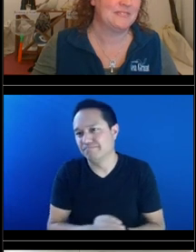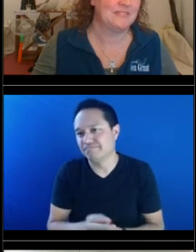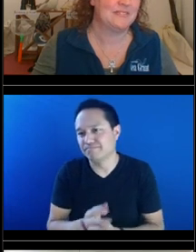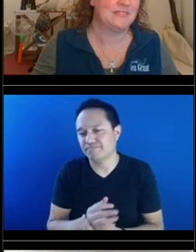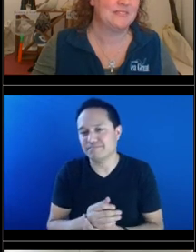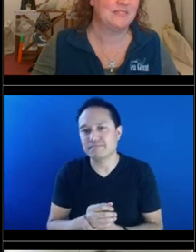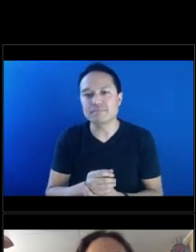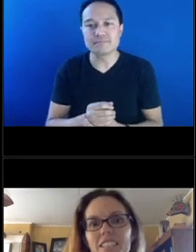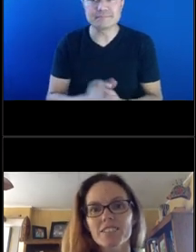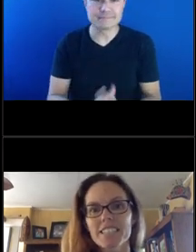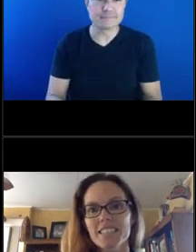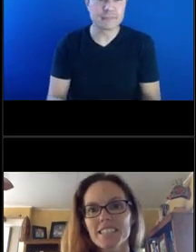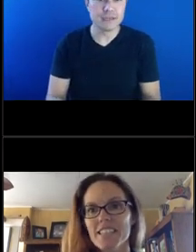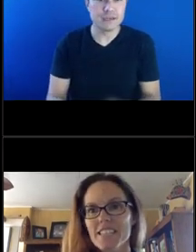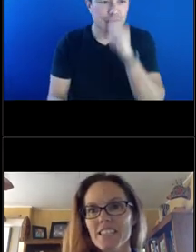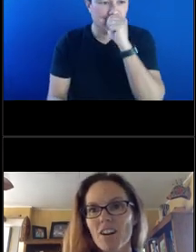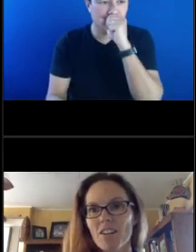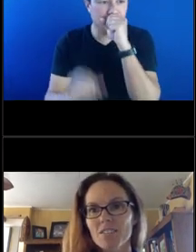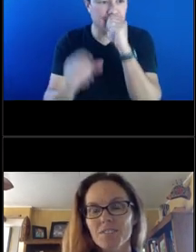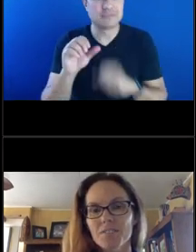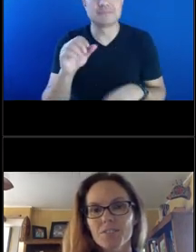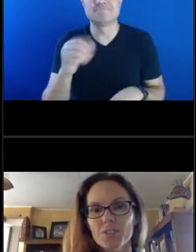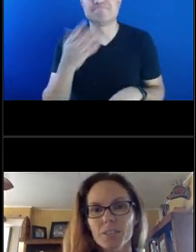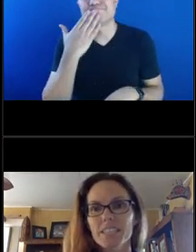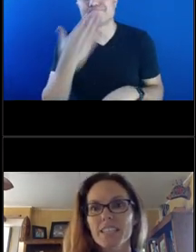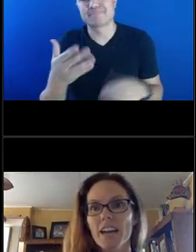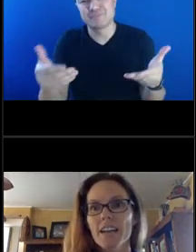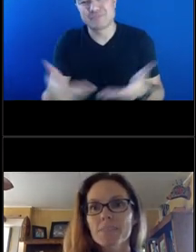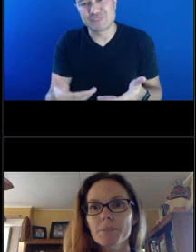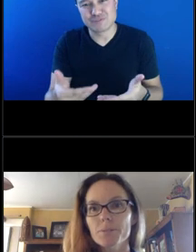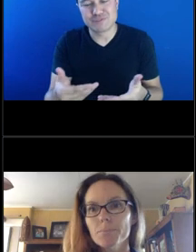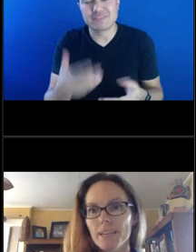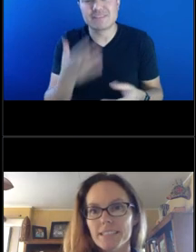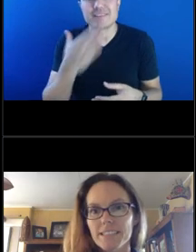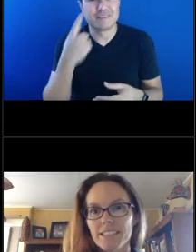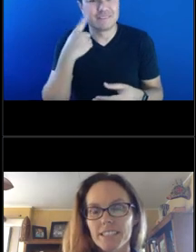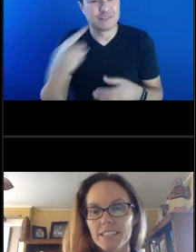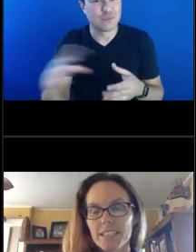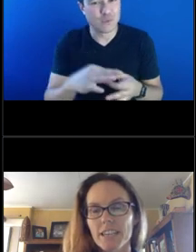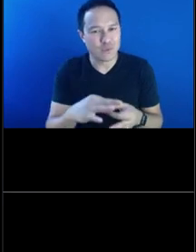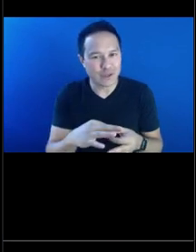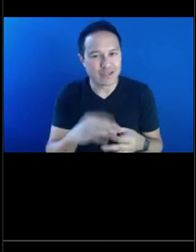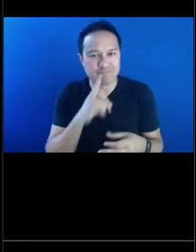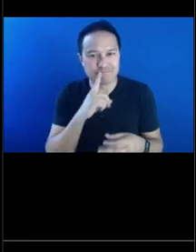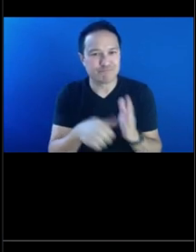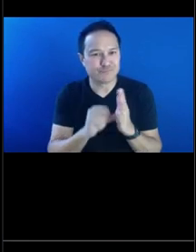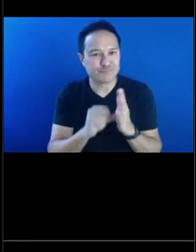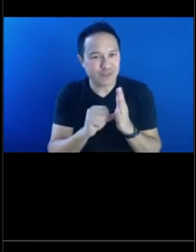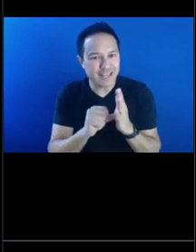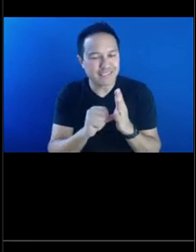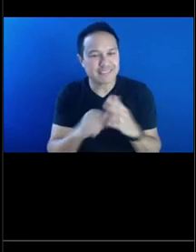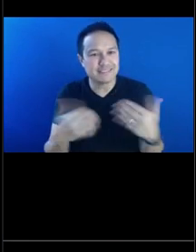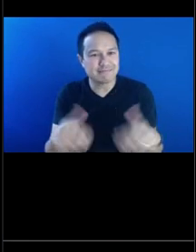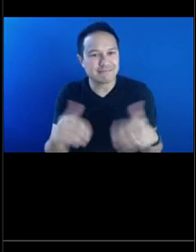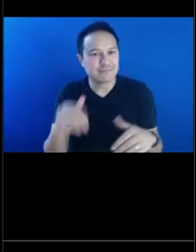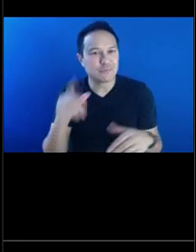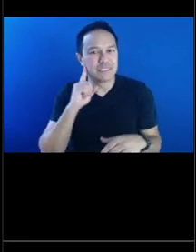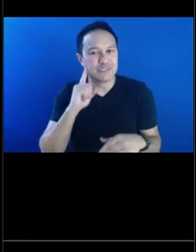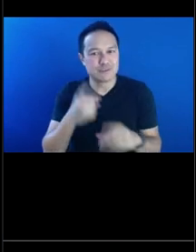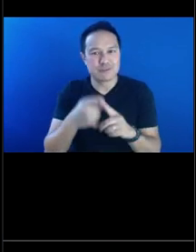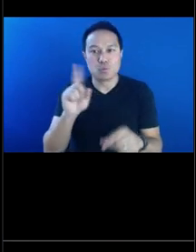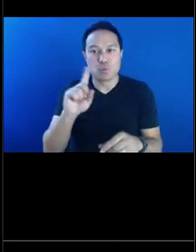Thank you for that introduction, Grace, and thank all of you for joining us. I am so impressed to hear how far and wide people are joining us